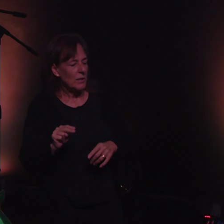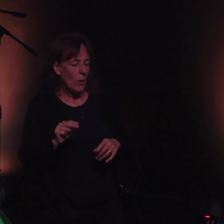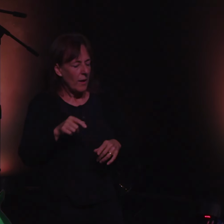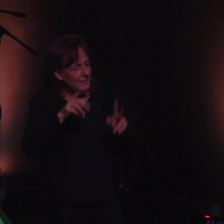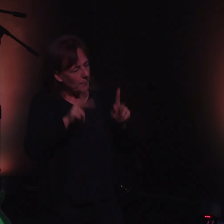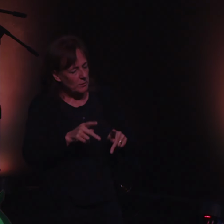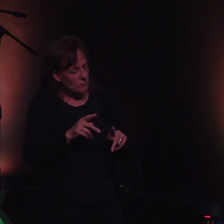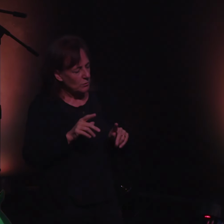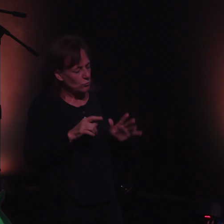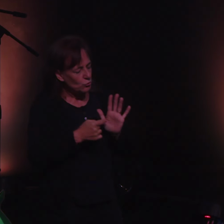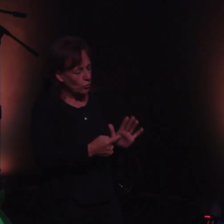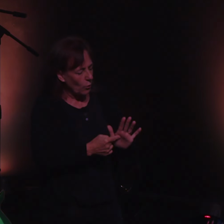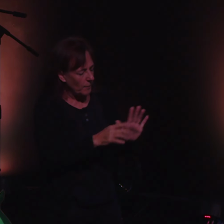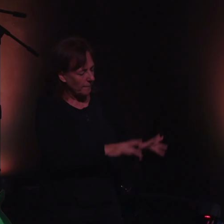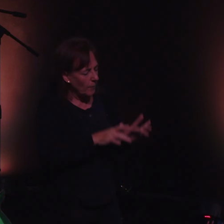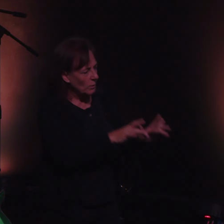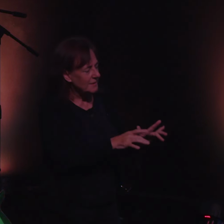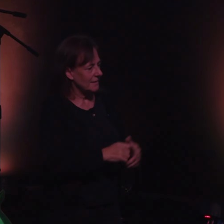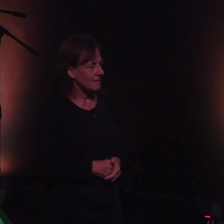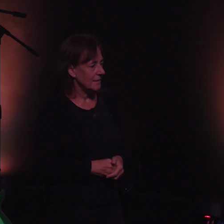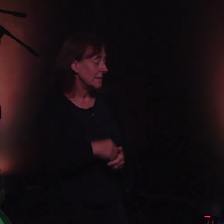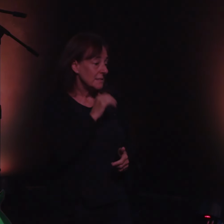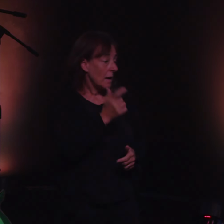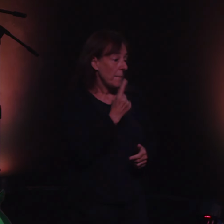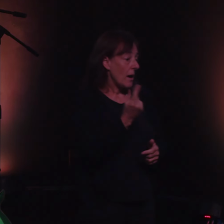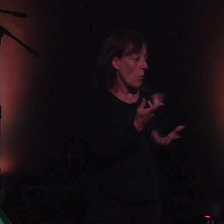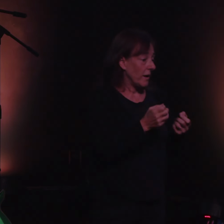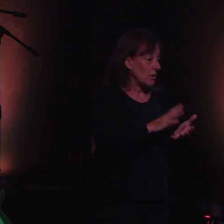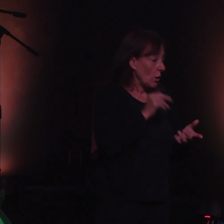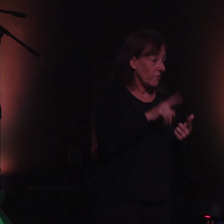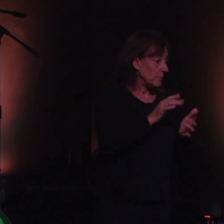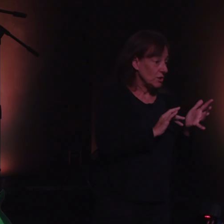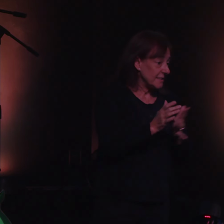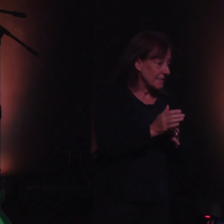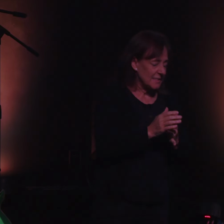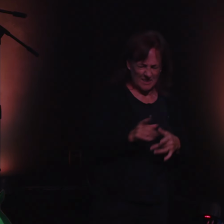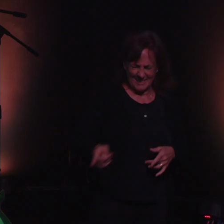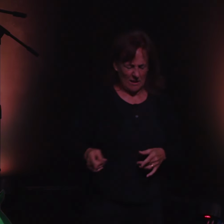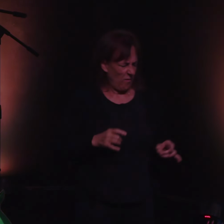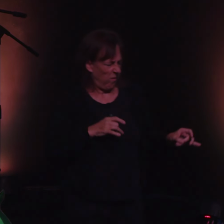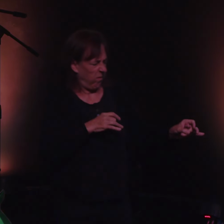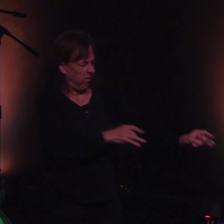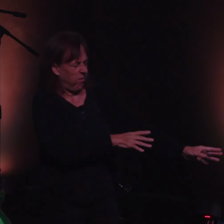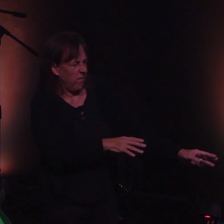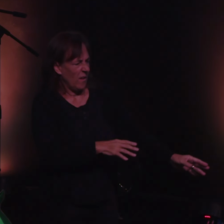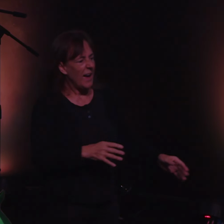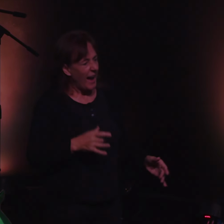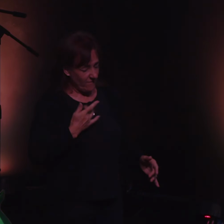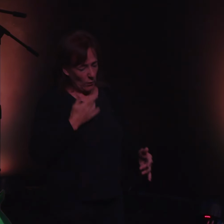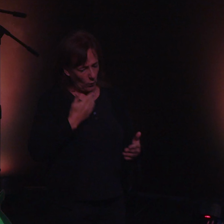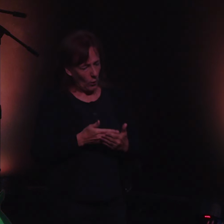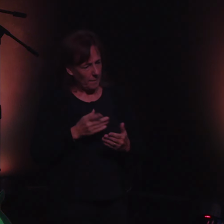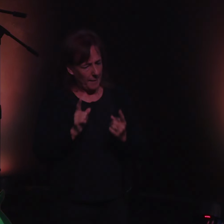mercy." This was not about wanting to learn from Jesus, or it was just about himself. I want to feel good about me.